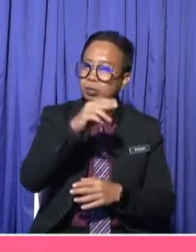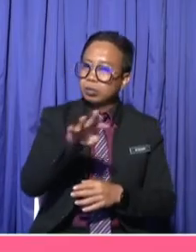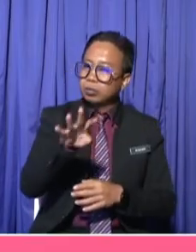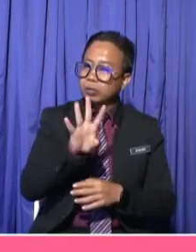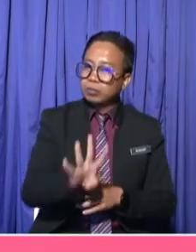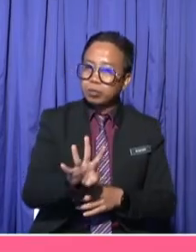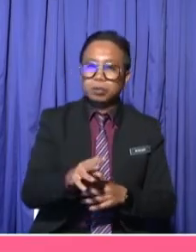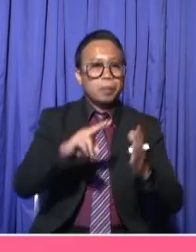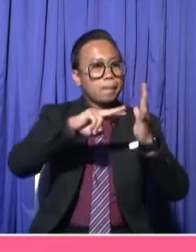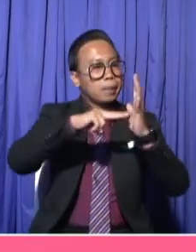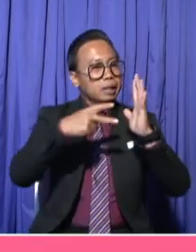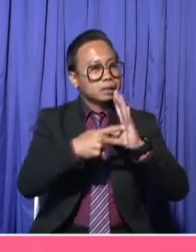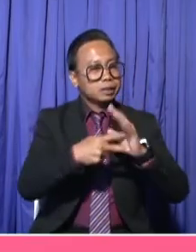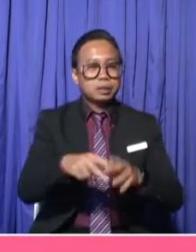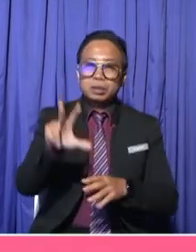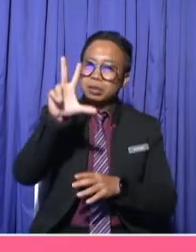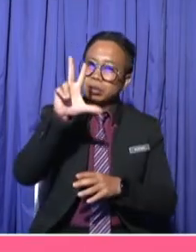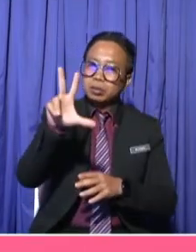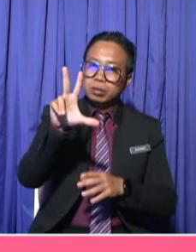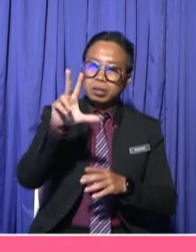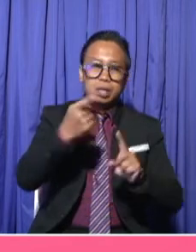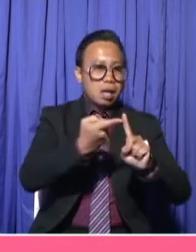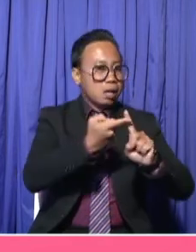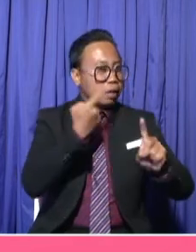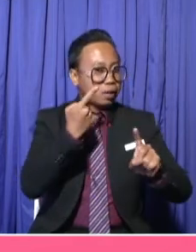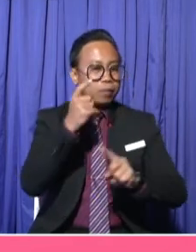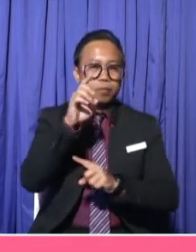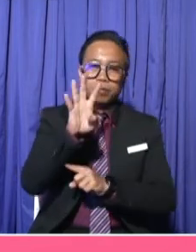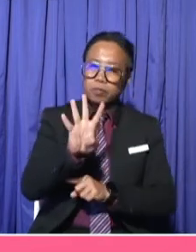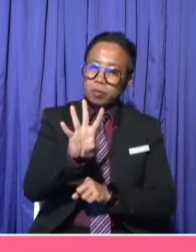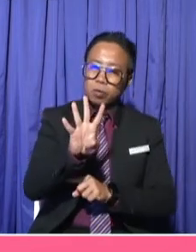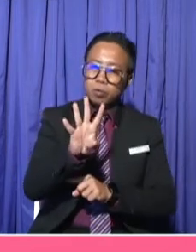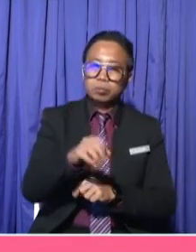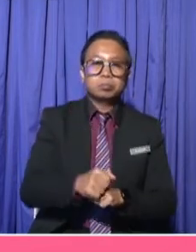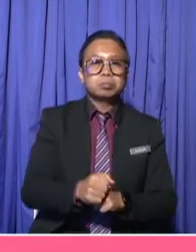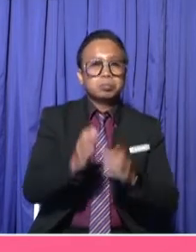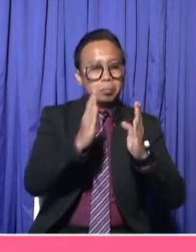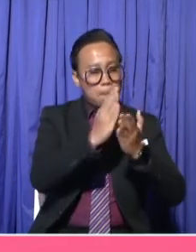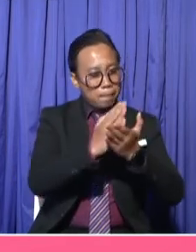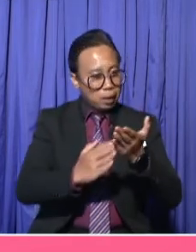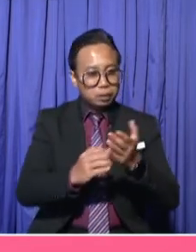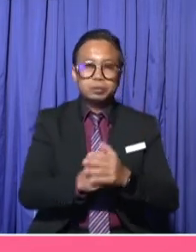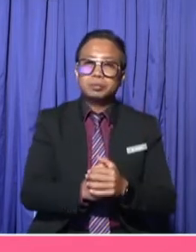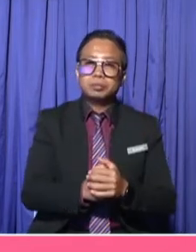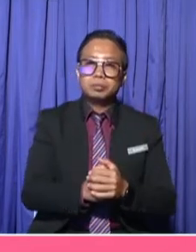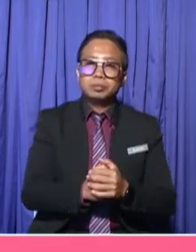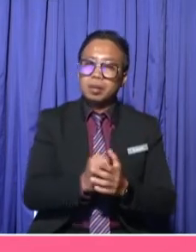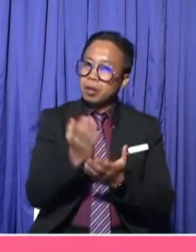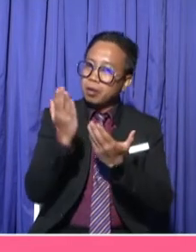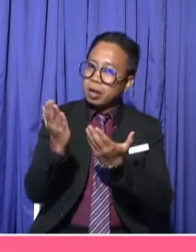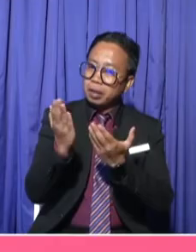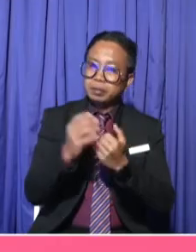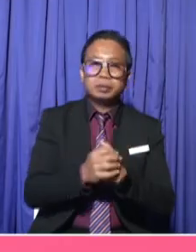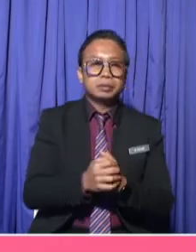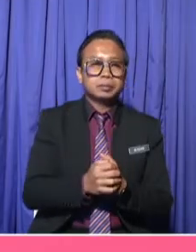3/4 means 3 out of 4 equal parts. On the right side of